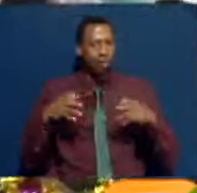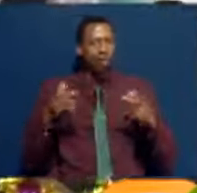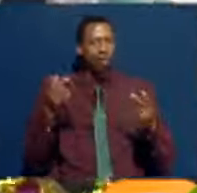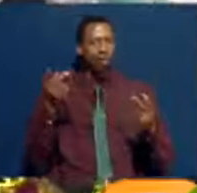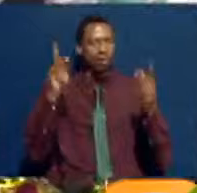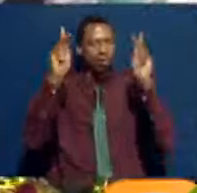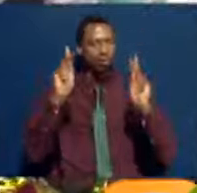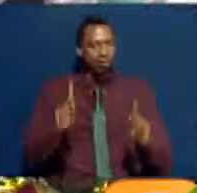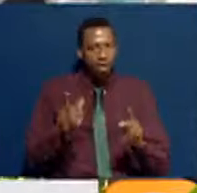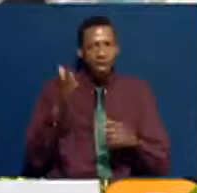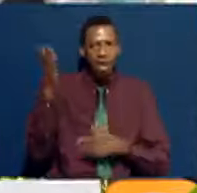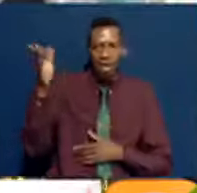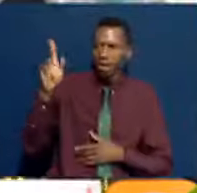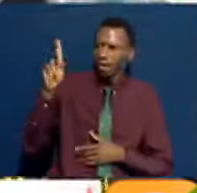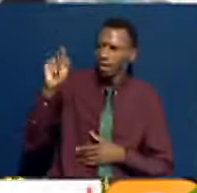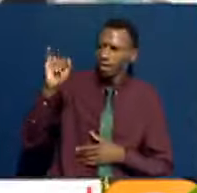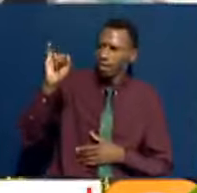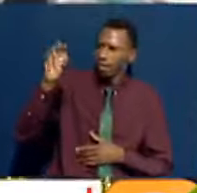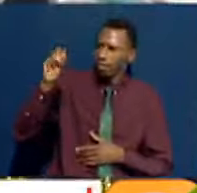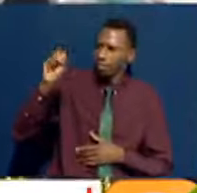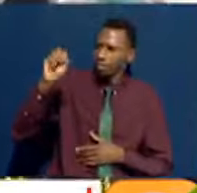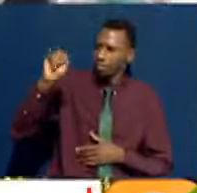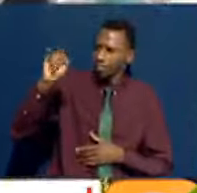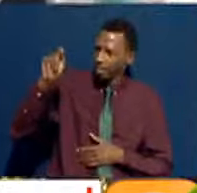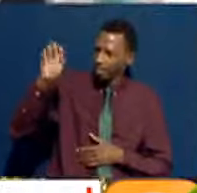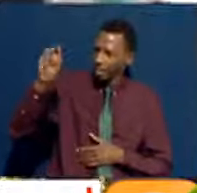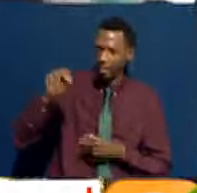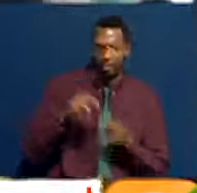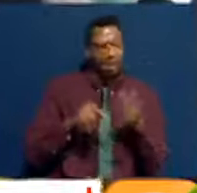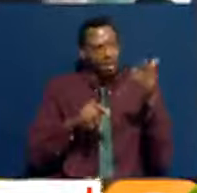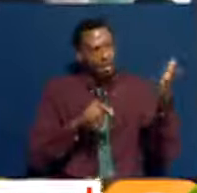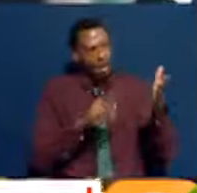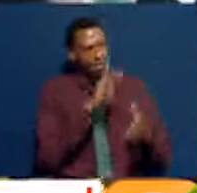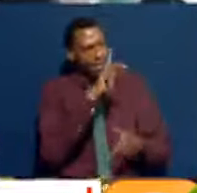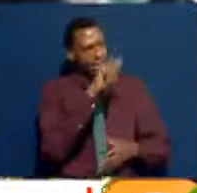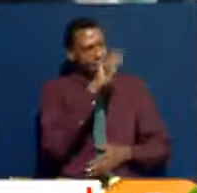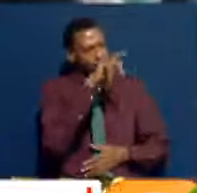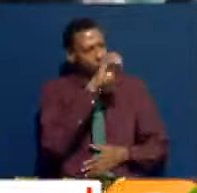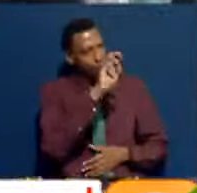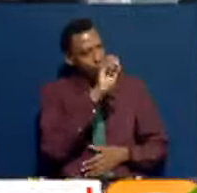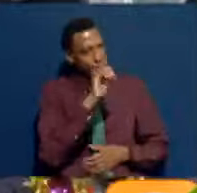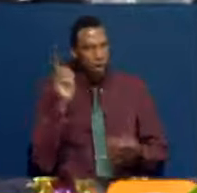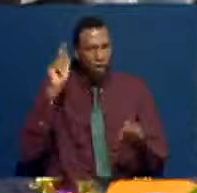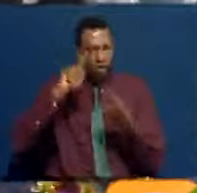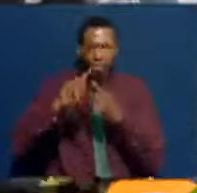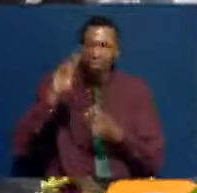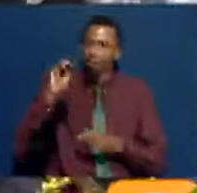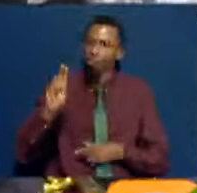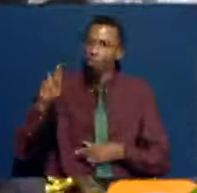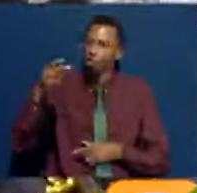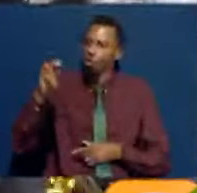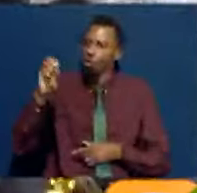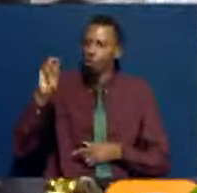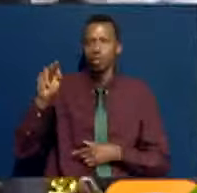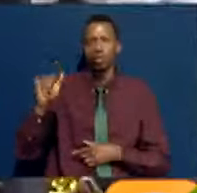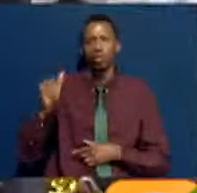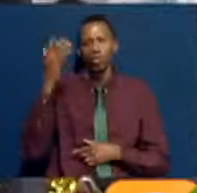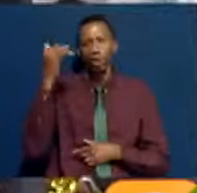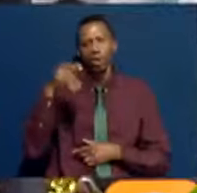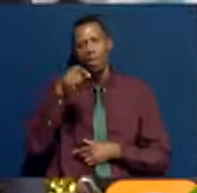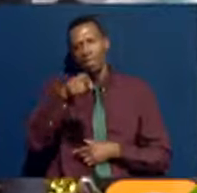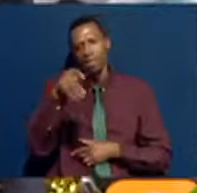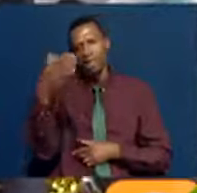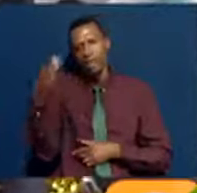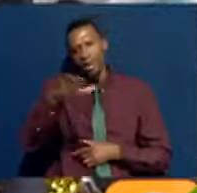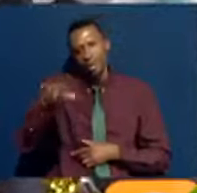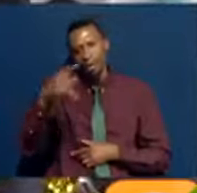tuko nao kule chini Kapsoro, tuko nao paka Moroni. Kwa nini watu wapigani? Why is it only that is Sondu that kuna